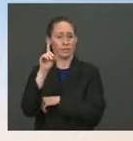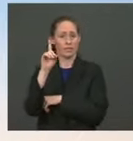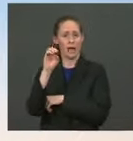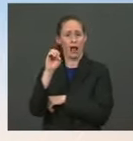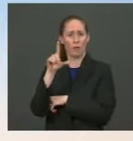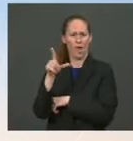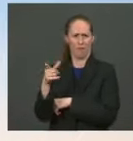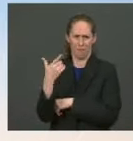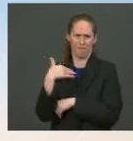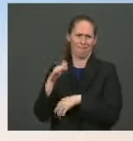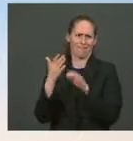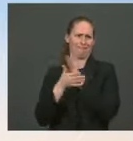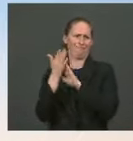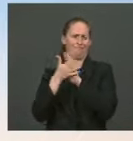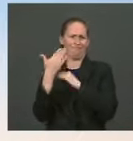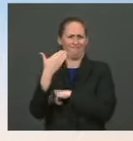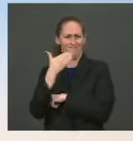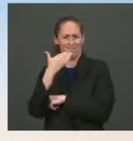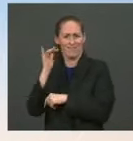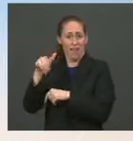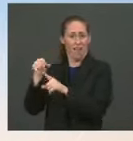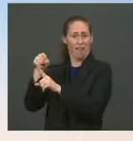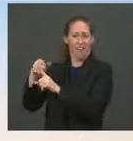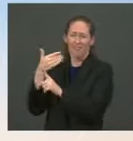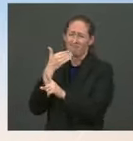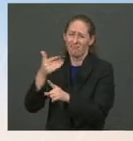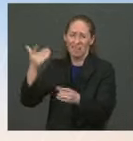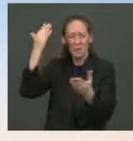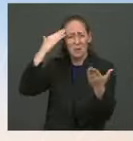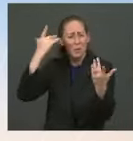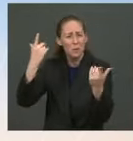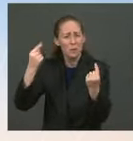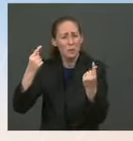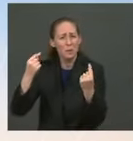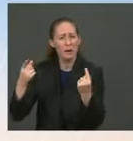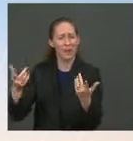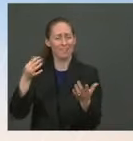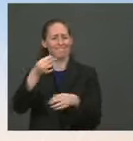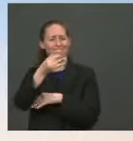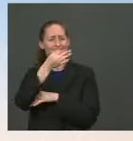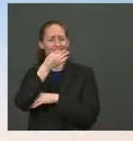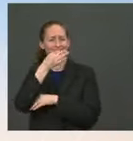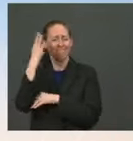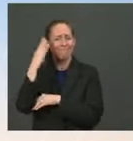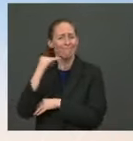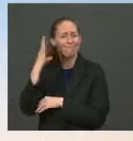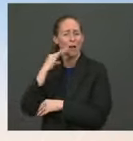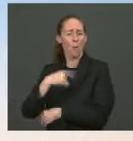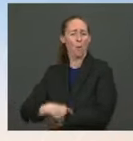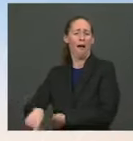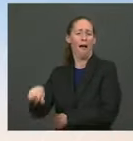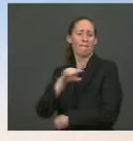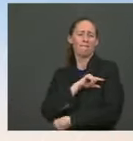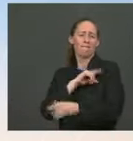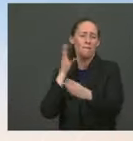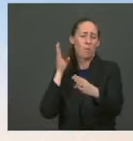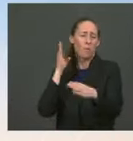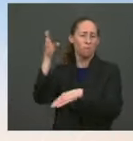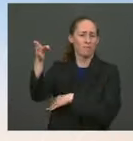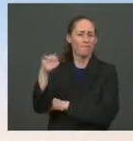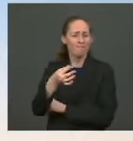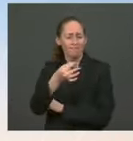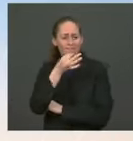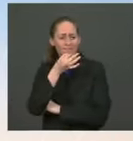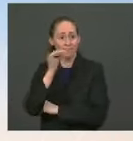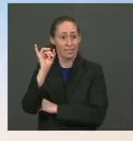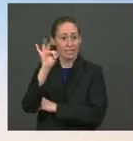career and is endorsed by more than 200 groups and individuals, including the Chamber of Commerce. If confirmed, he would also